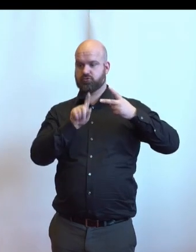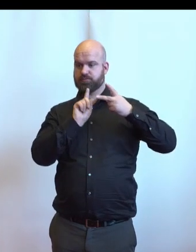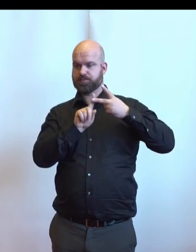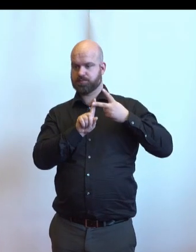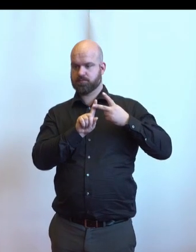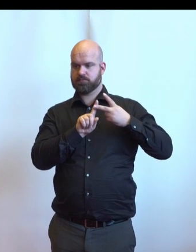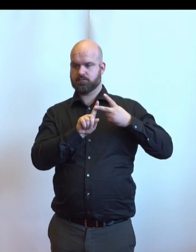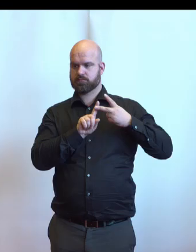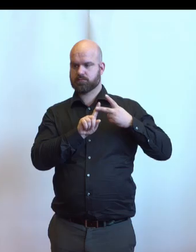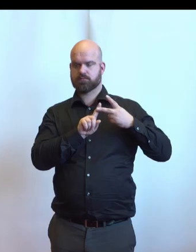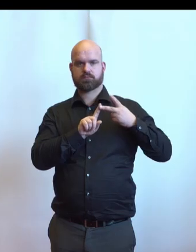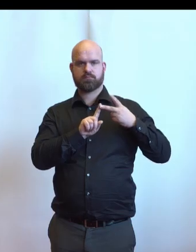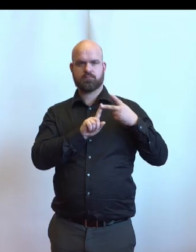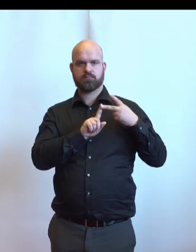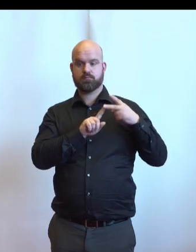So to the question of,